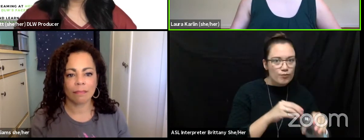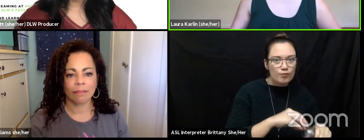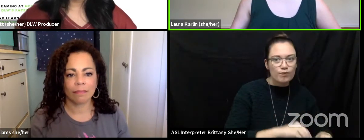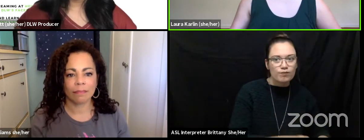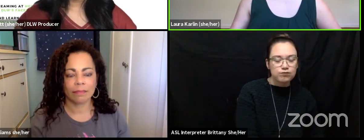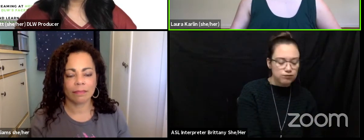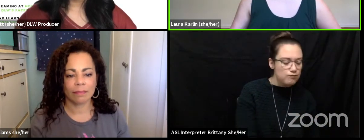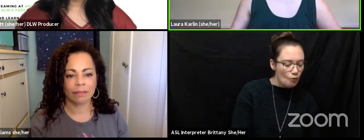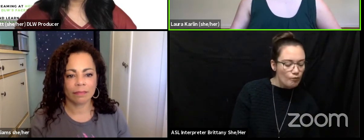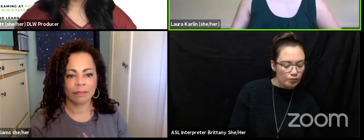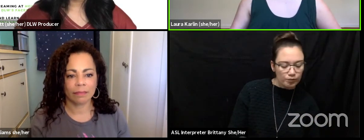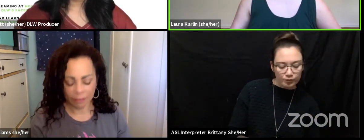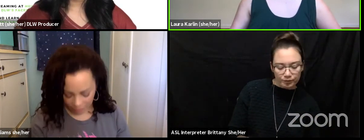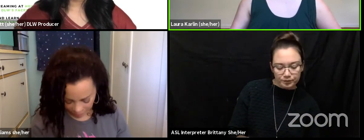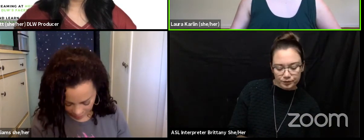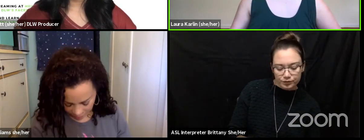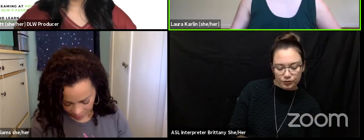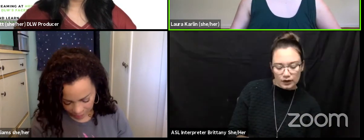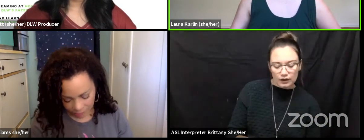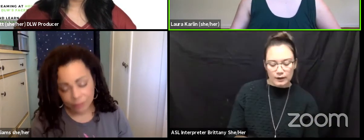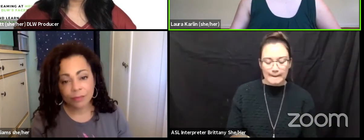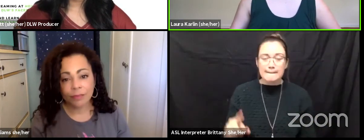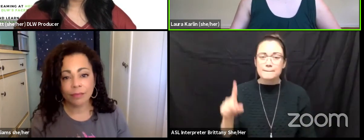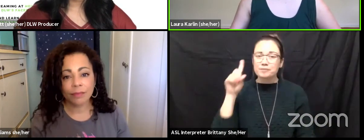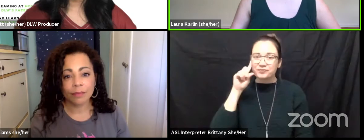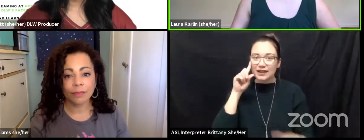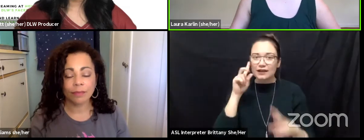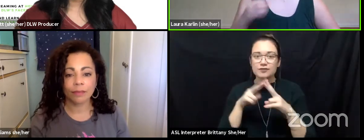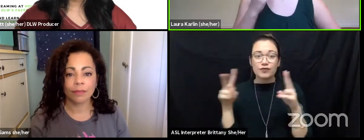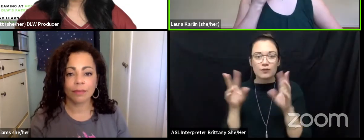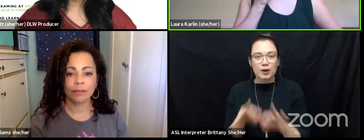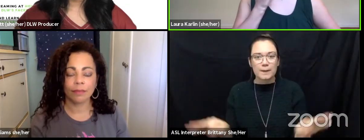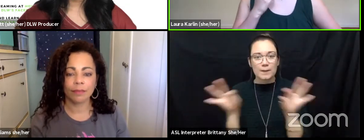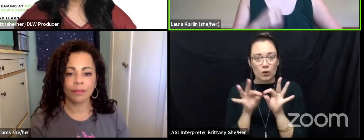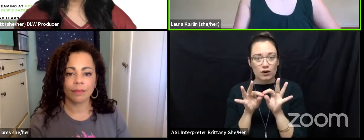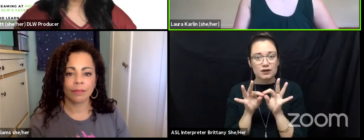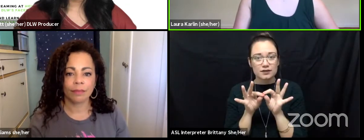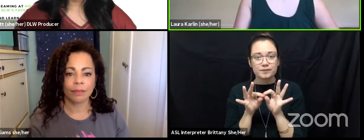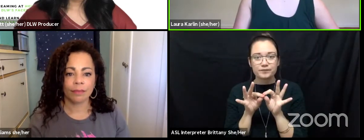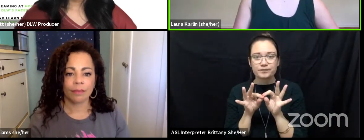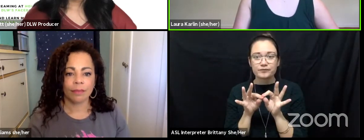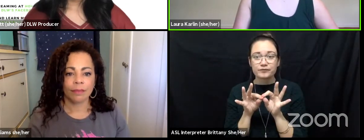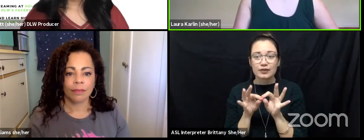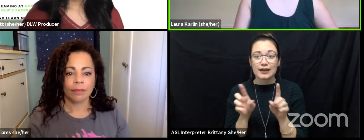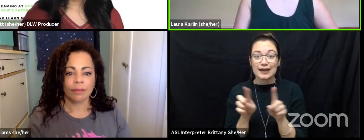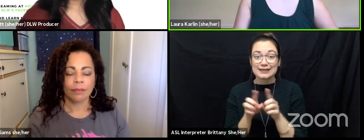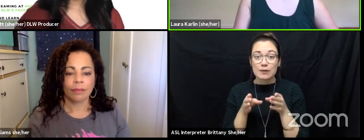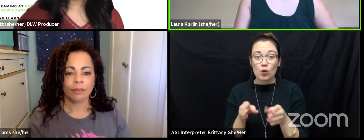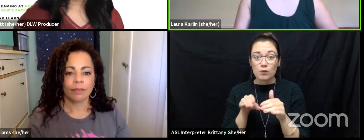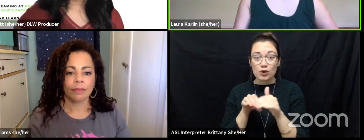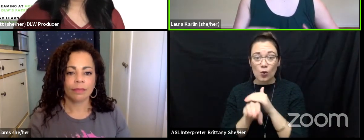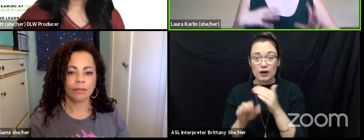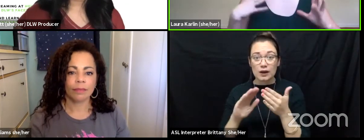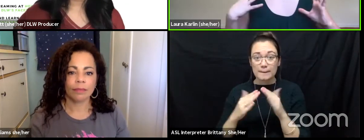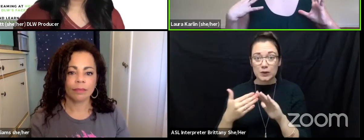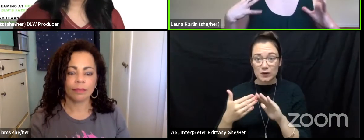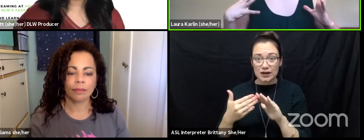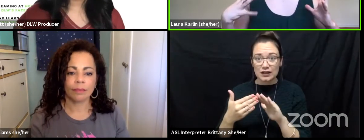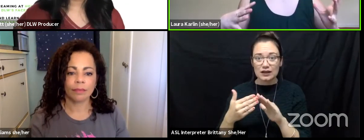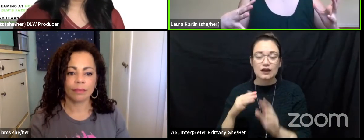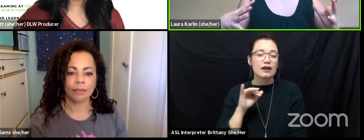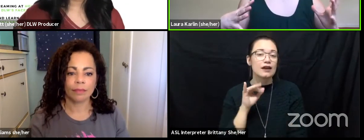I think it's really important that it's in the same way that we enter into communities. If you